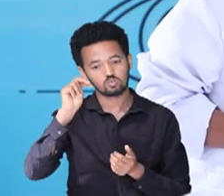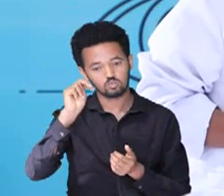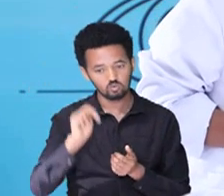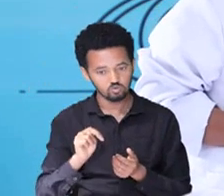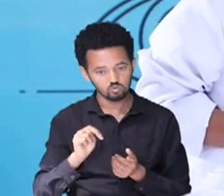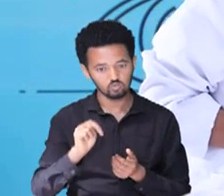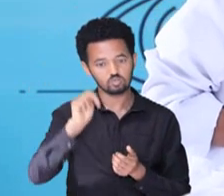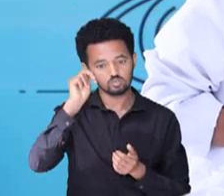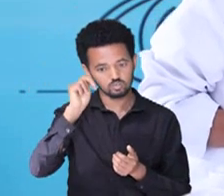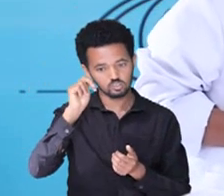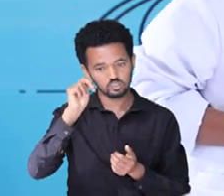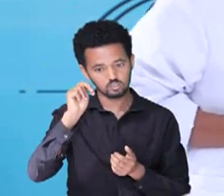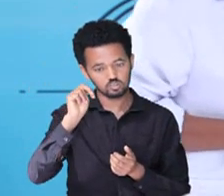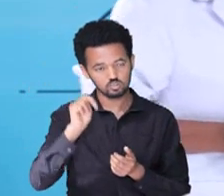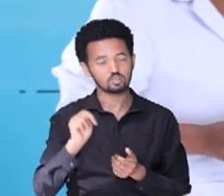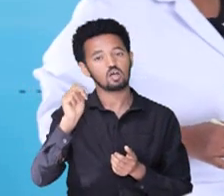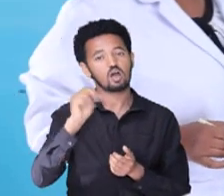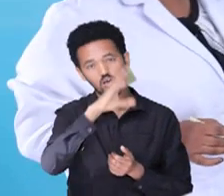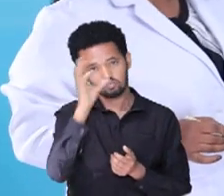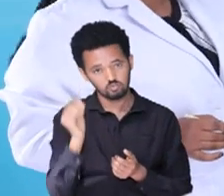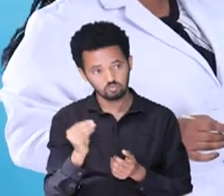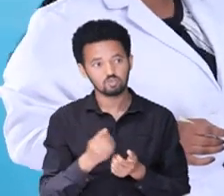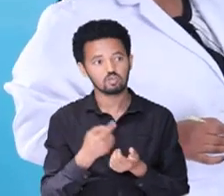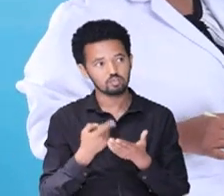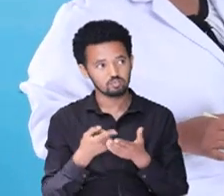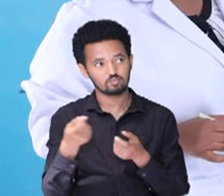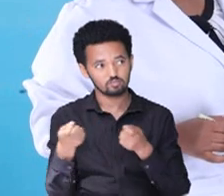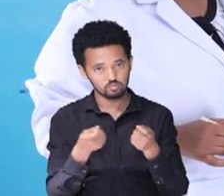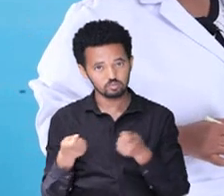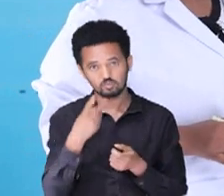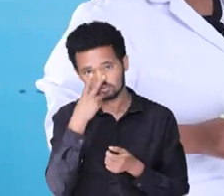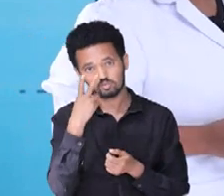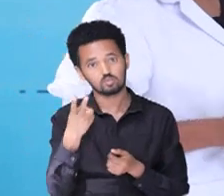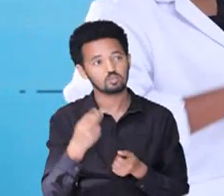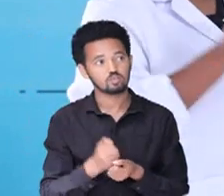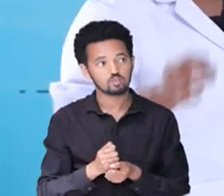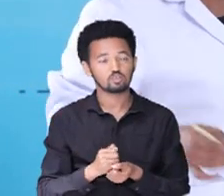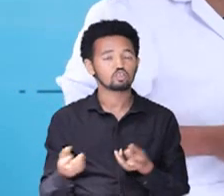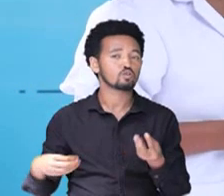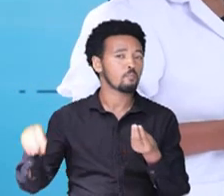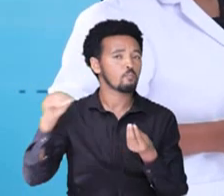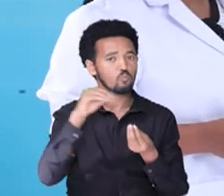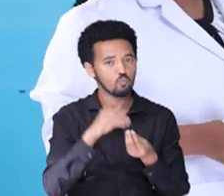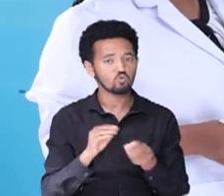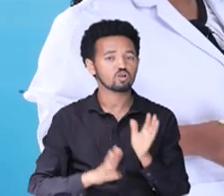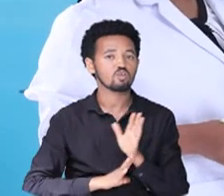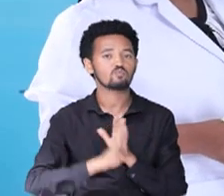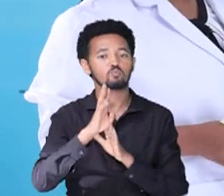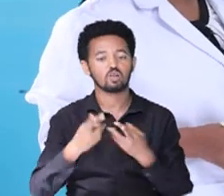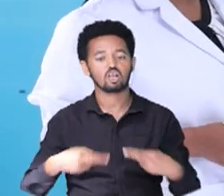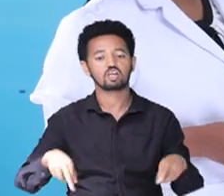crude death rate from the other rest of the continent because Northern Africa is more developed